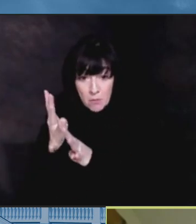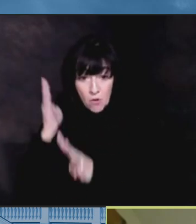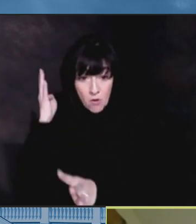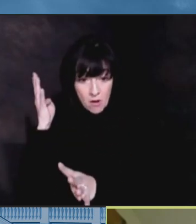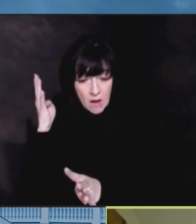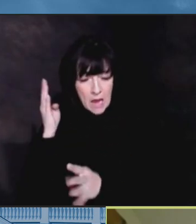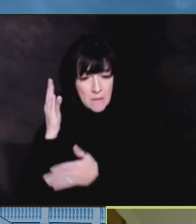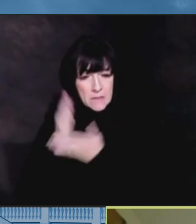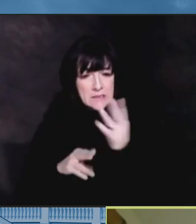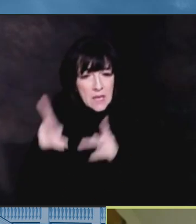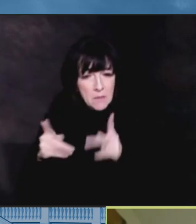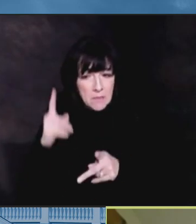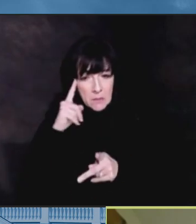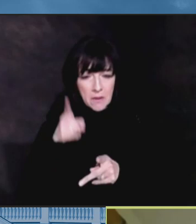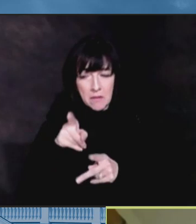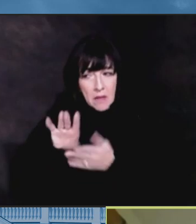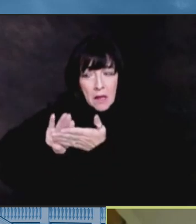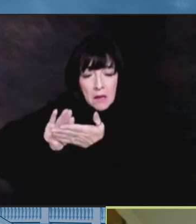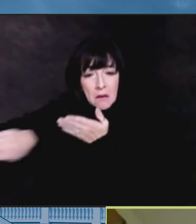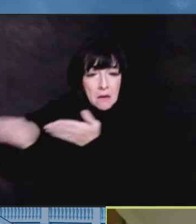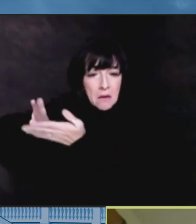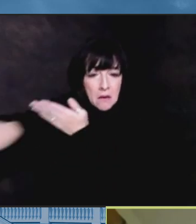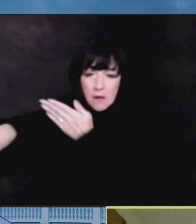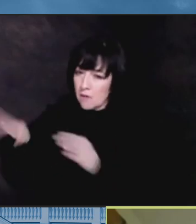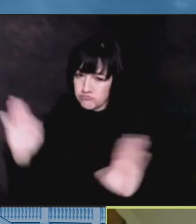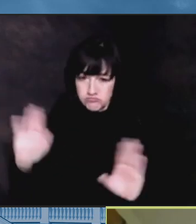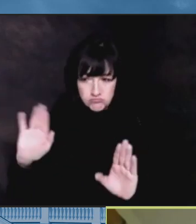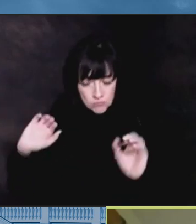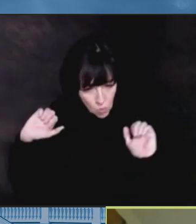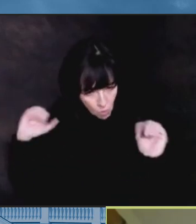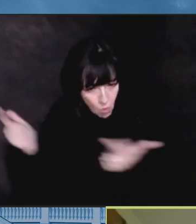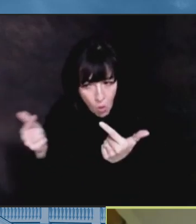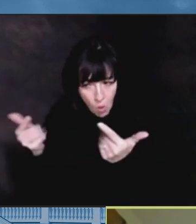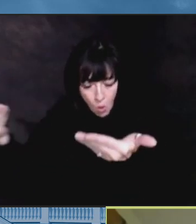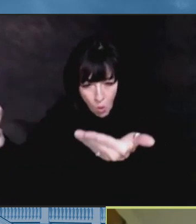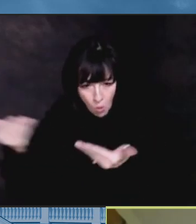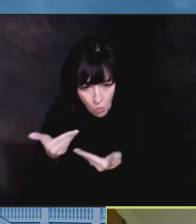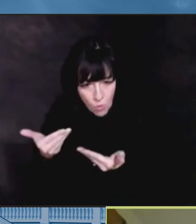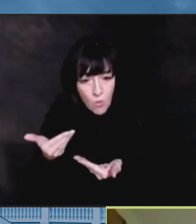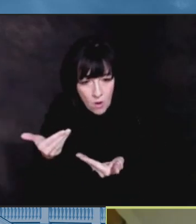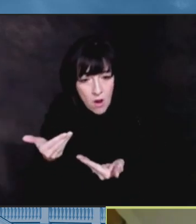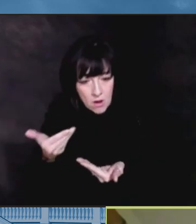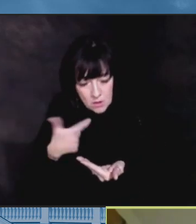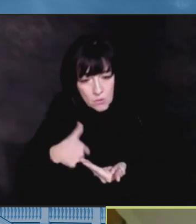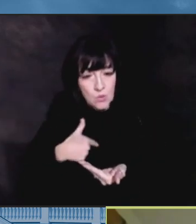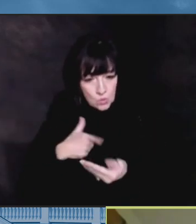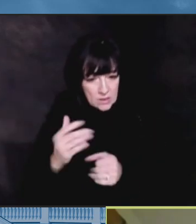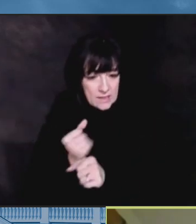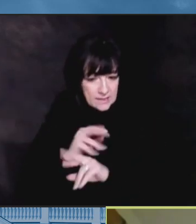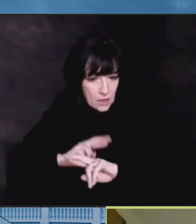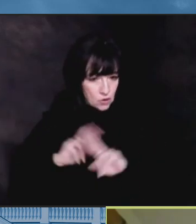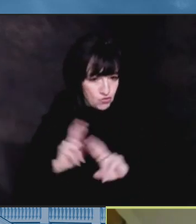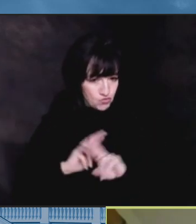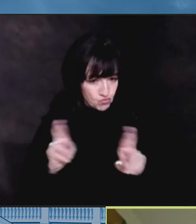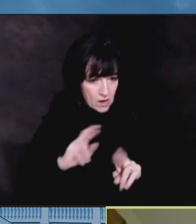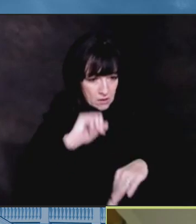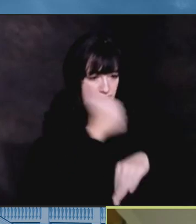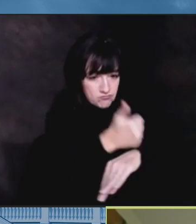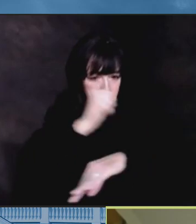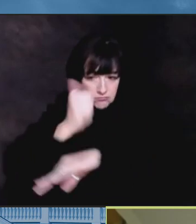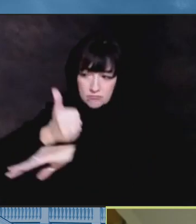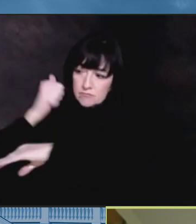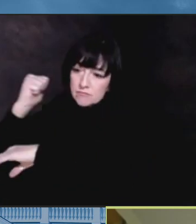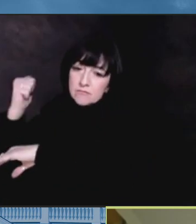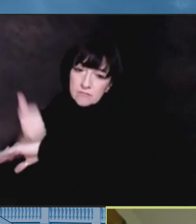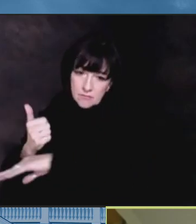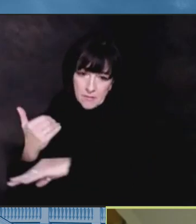to think that we're not testing people, but we want to make sure we are being more strategic and positioning them where they need to be so we could get the testing